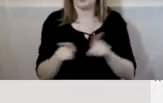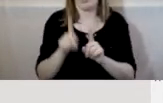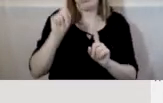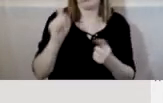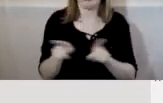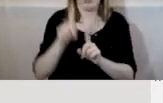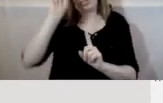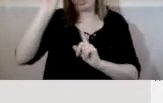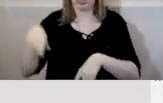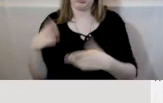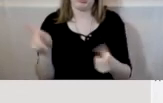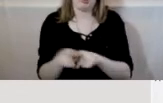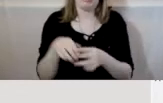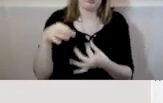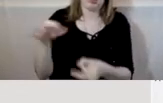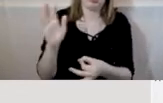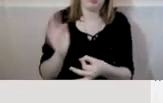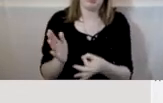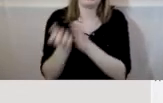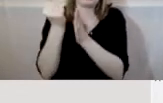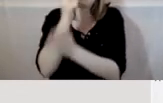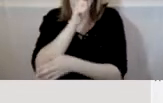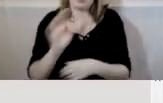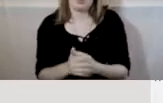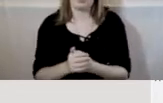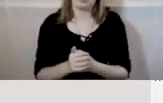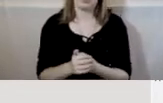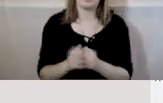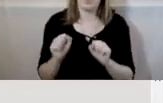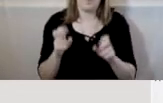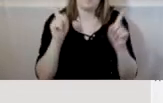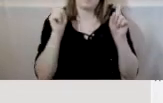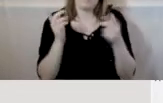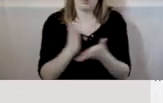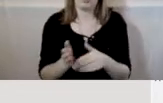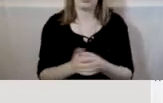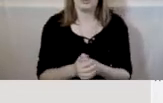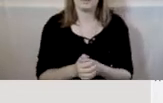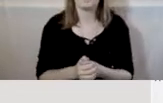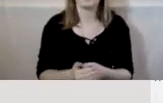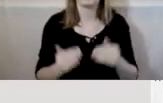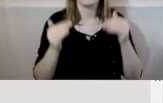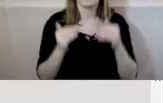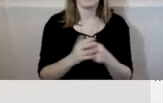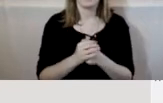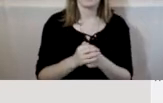in result as advanced level classes. About teachers'